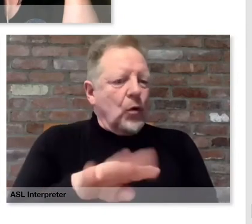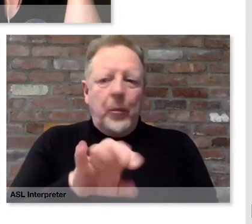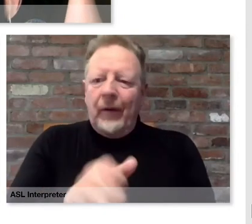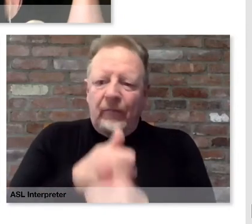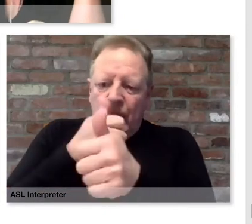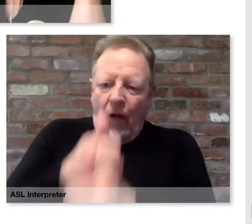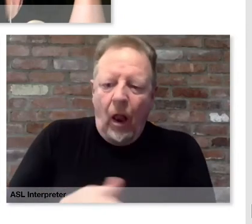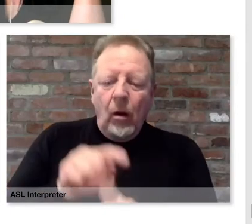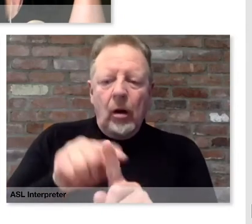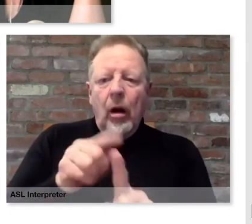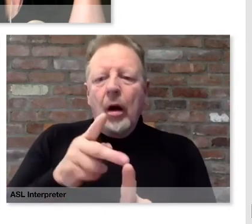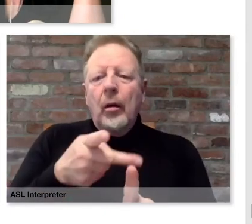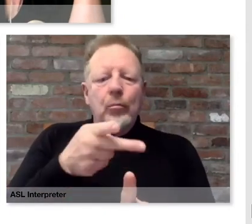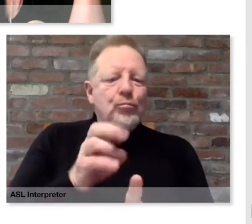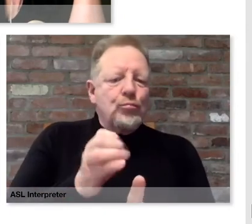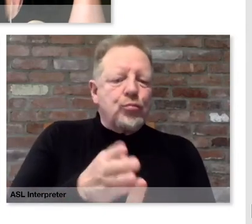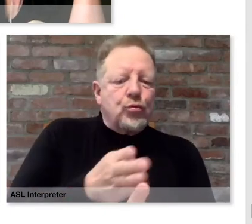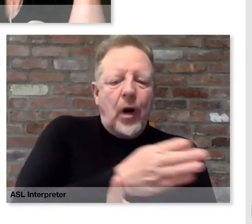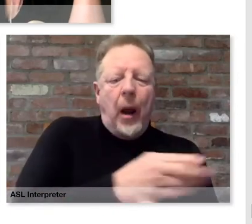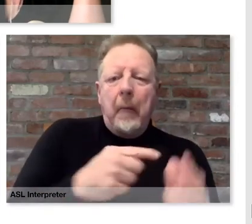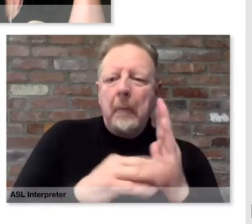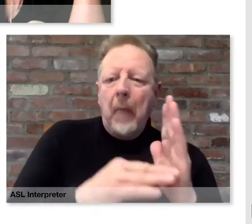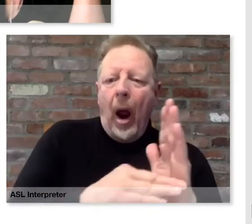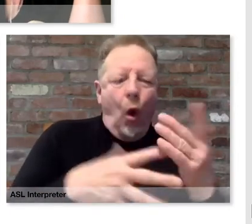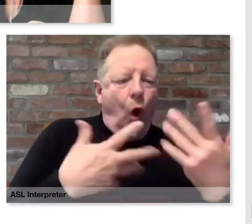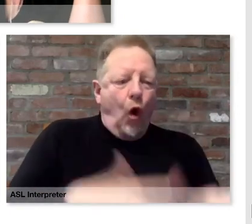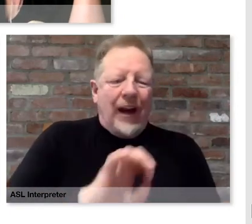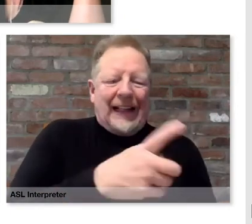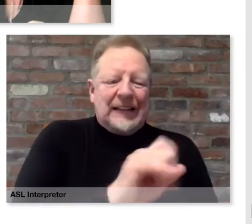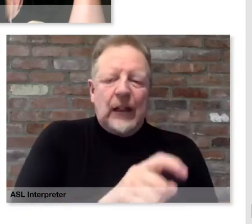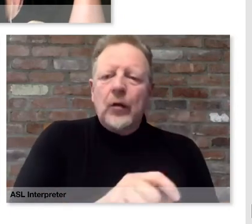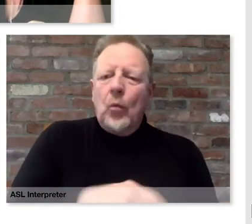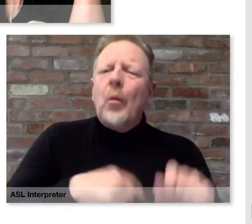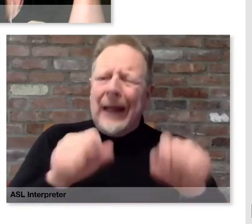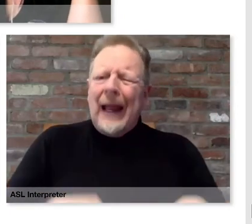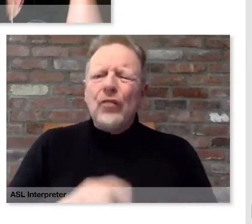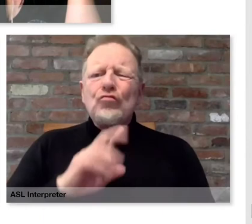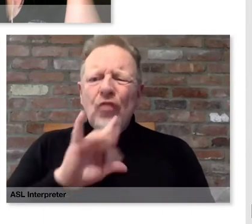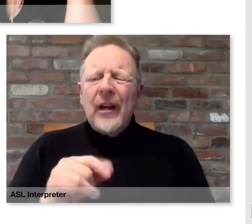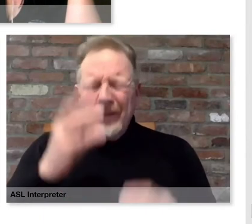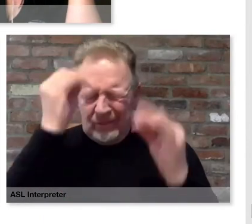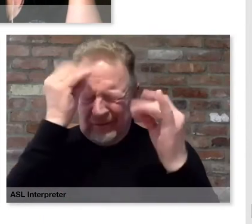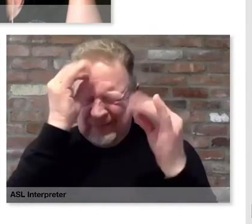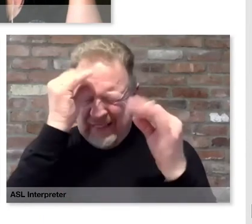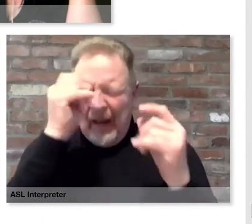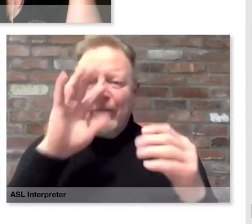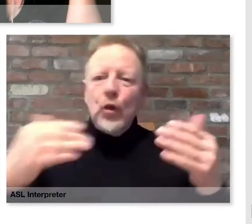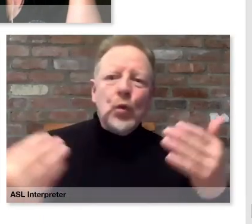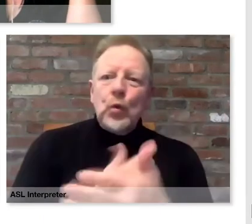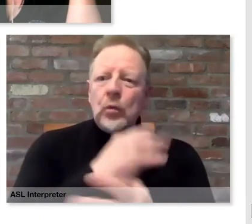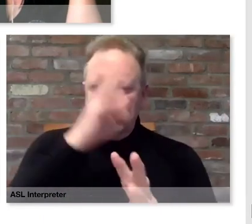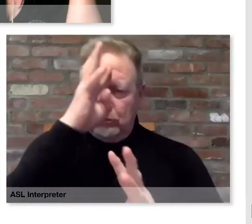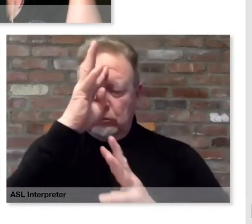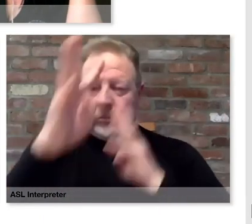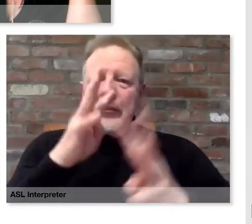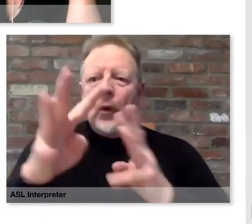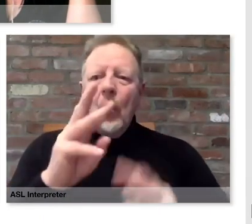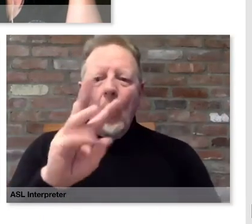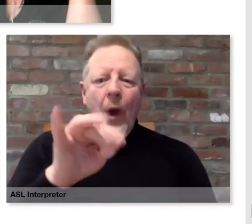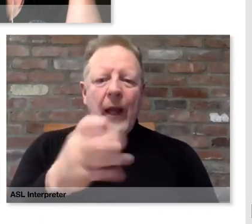know, models that already exist. We can really think of new kind of ways